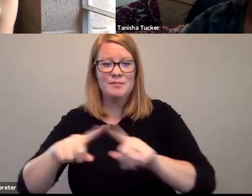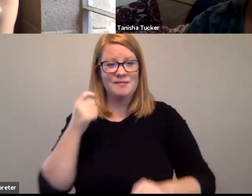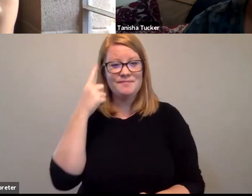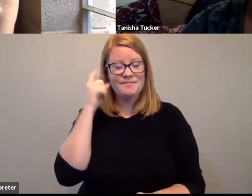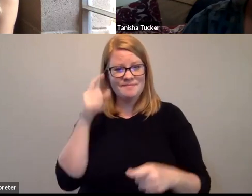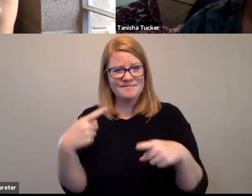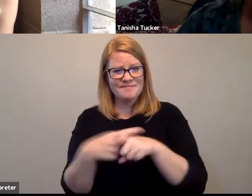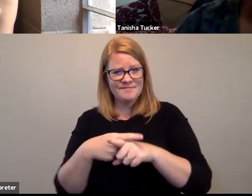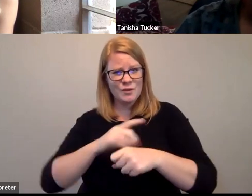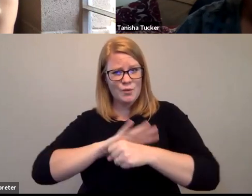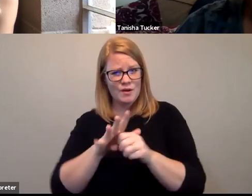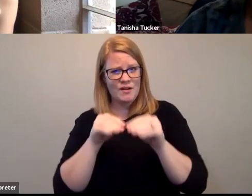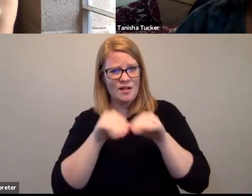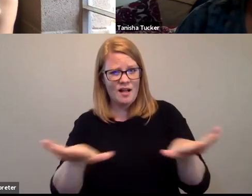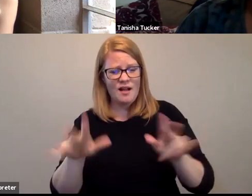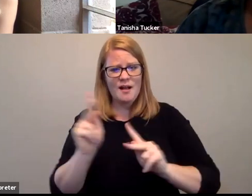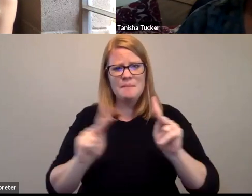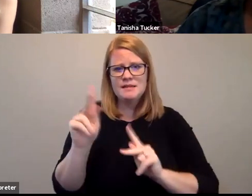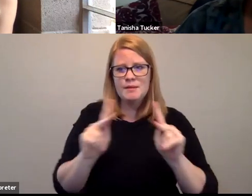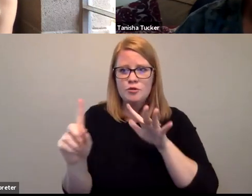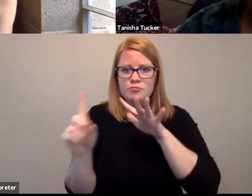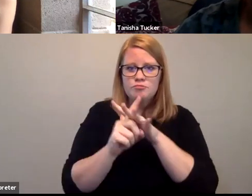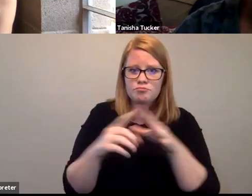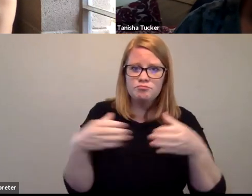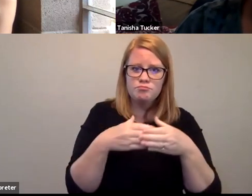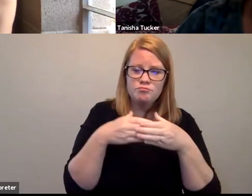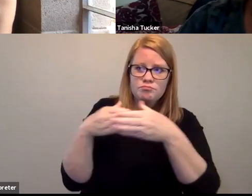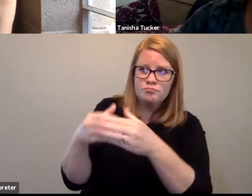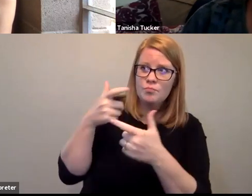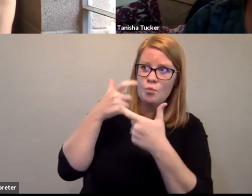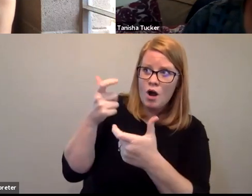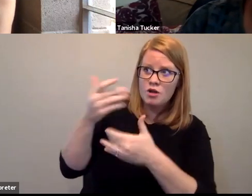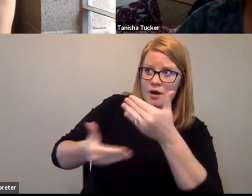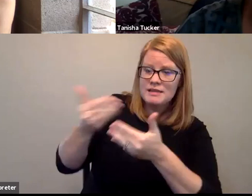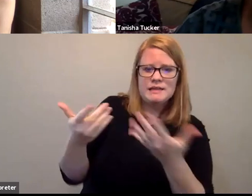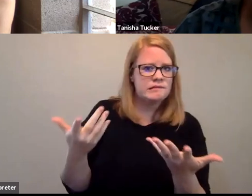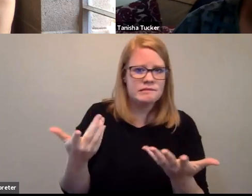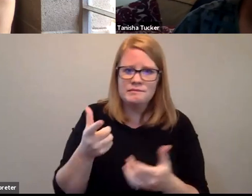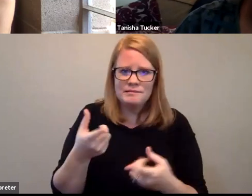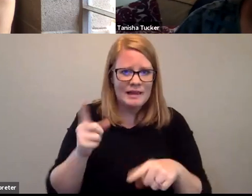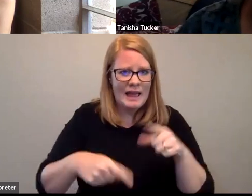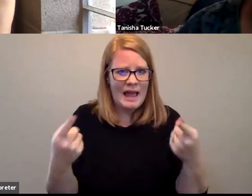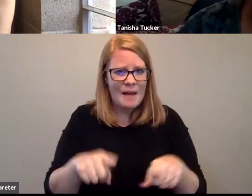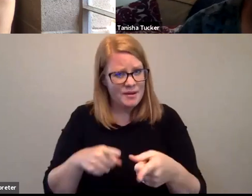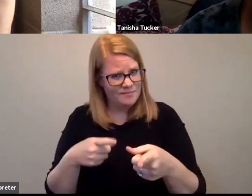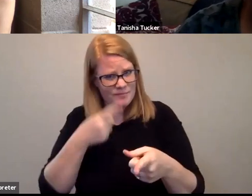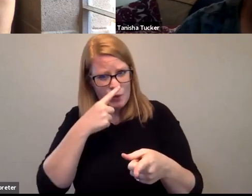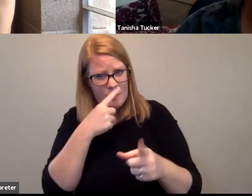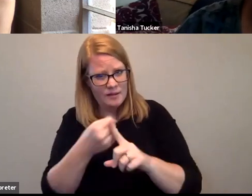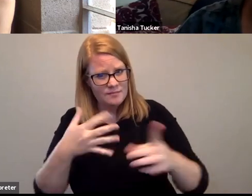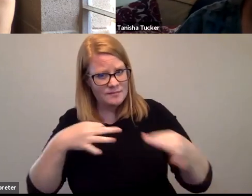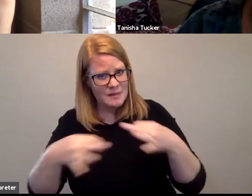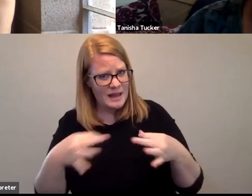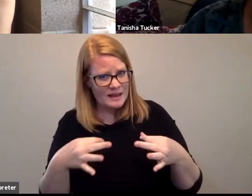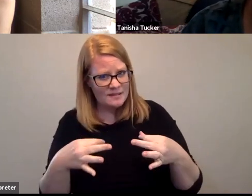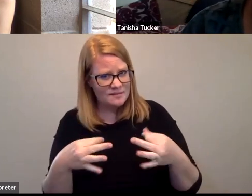the pandemic, that you won't be able to see that many folks out there? Yeah, no, I know it's going to be a really different change